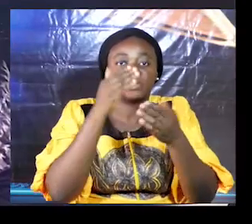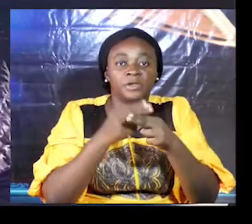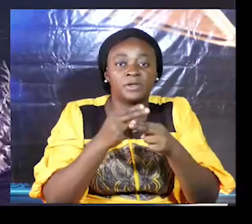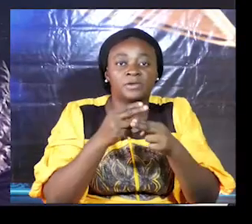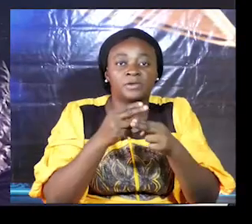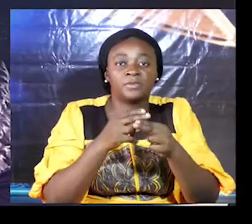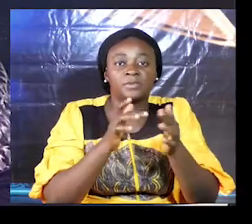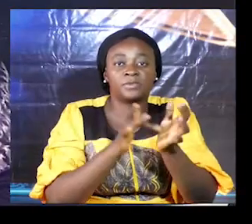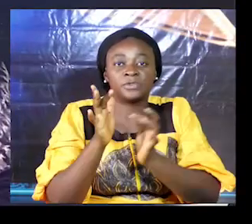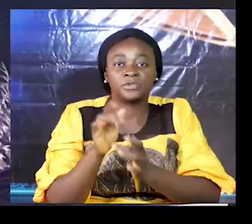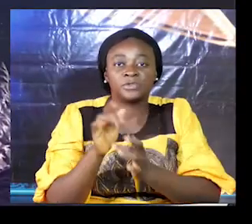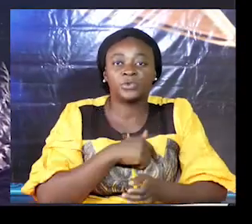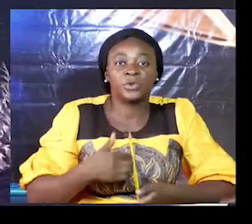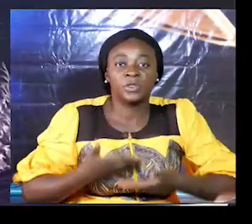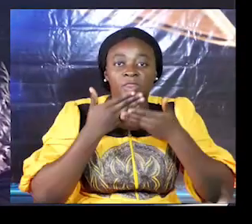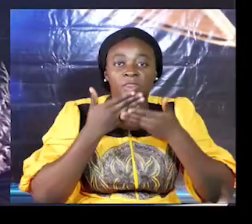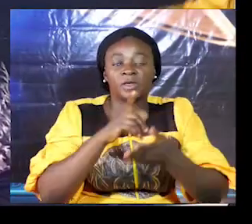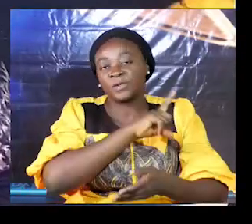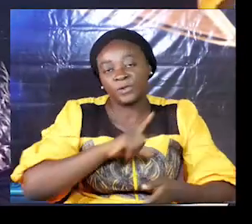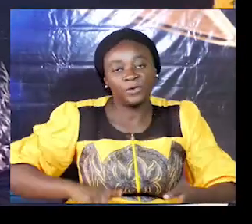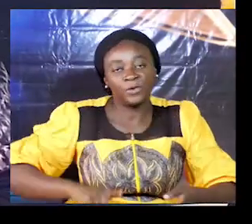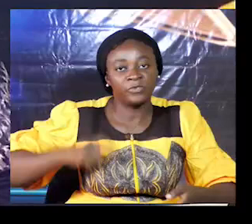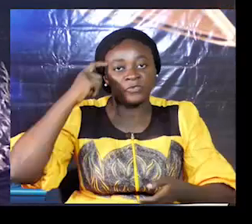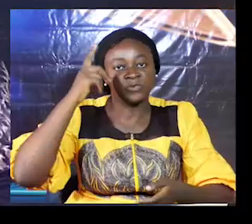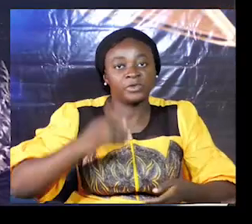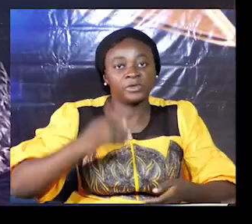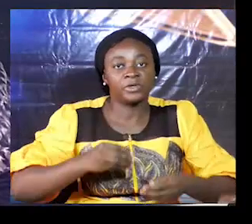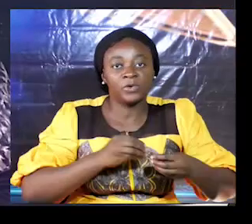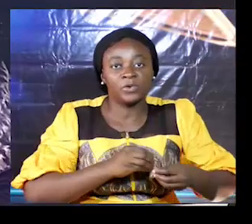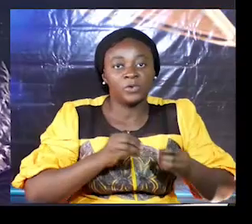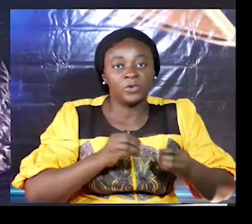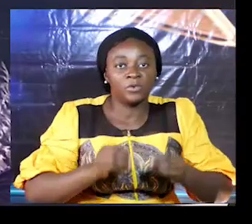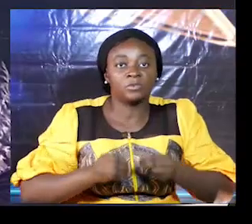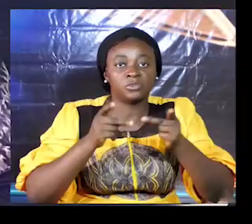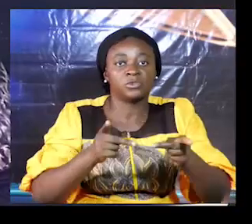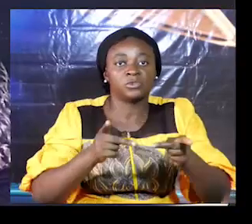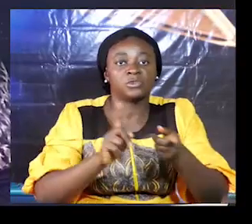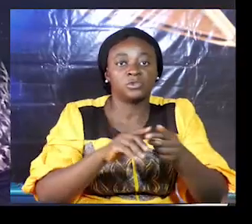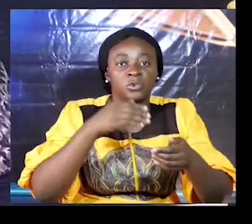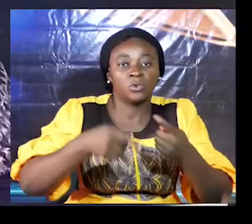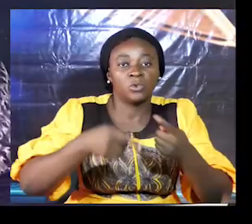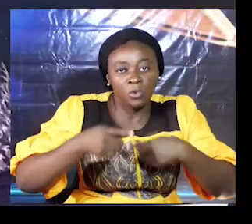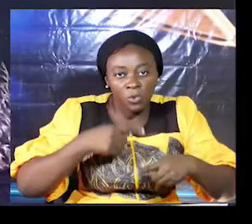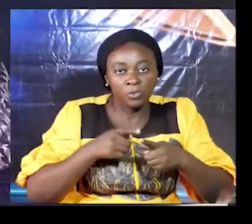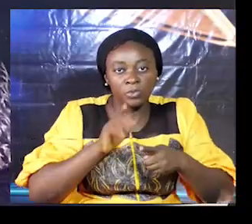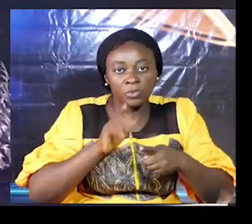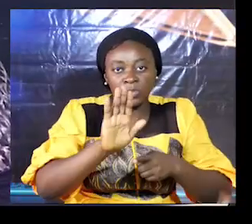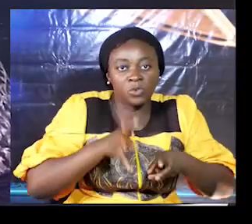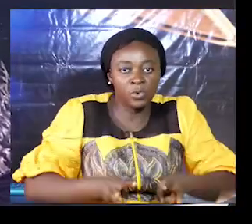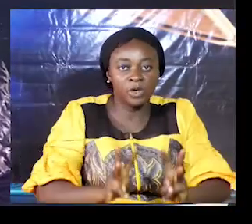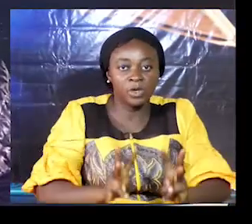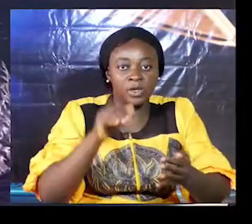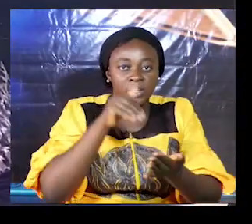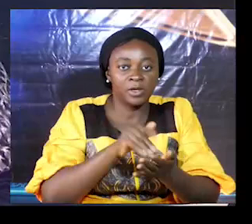thank the Lord for the privilege to come your way again this day. Those of you joining us from different